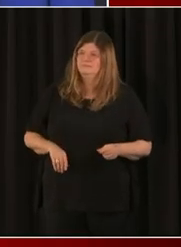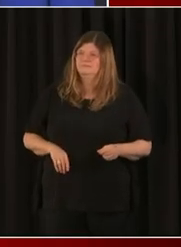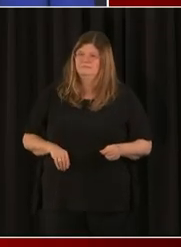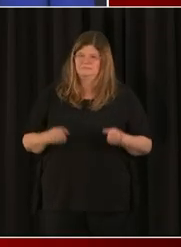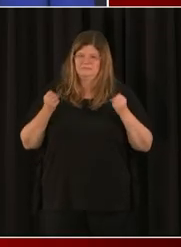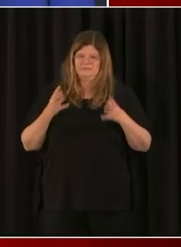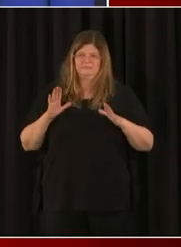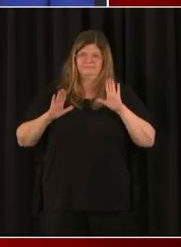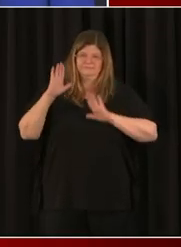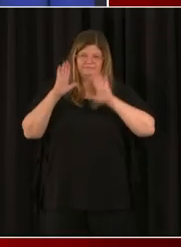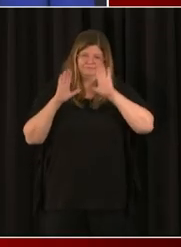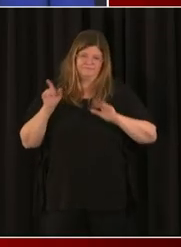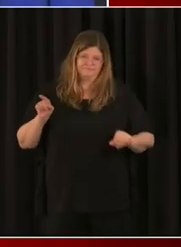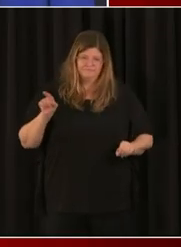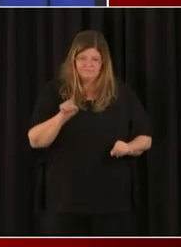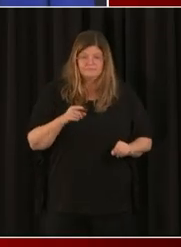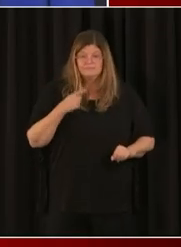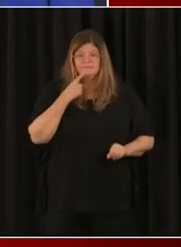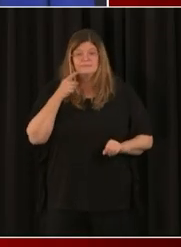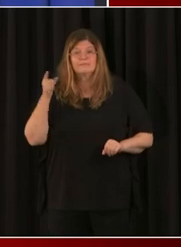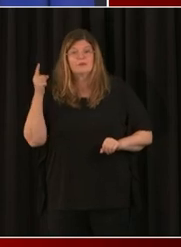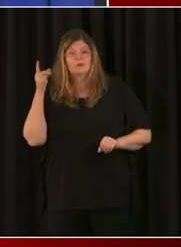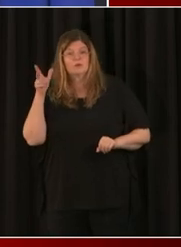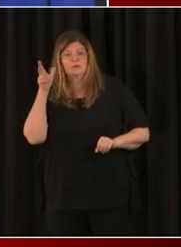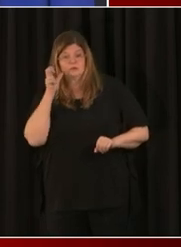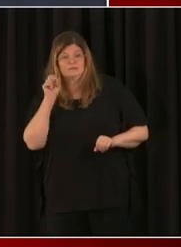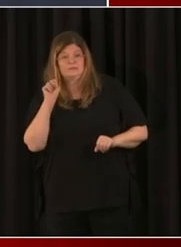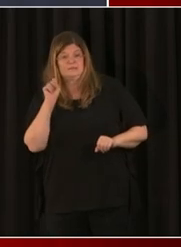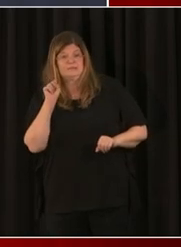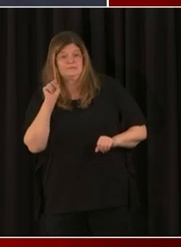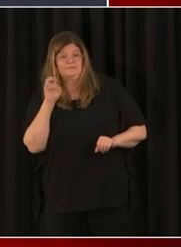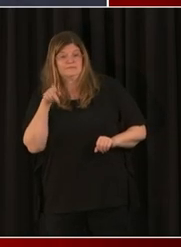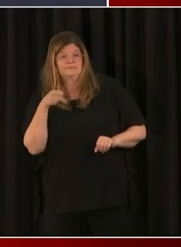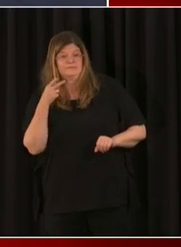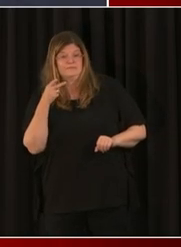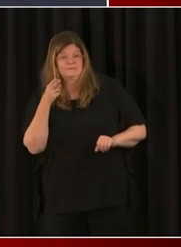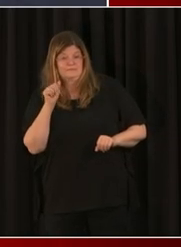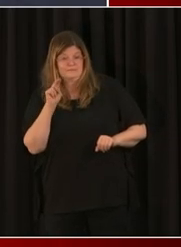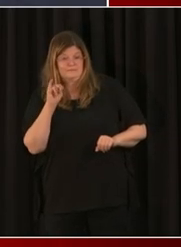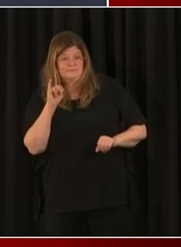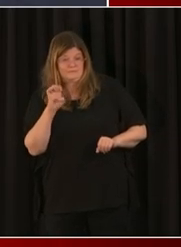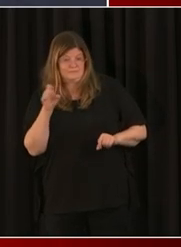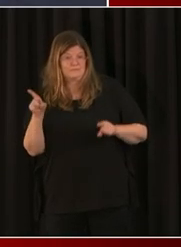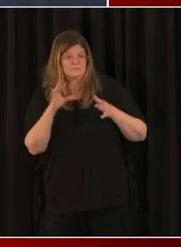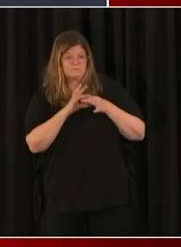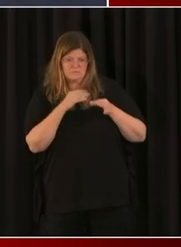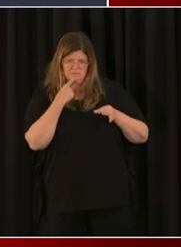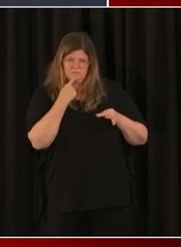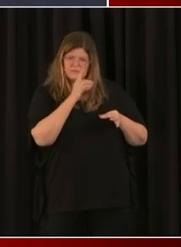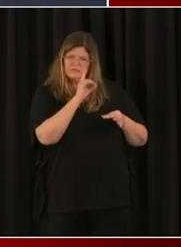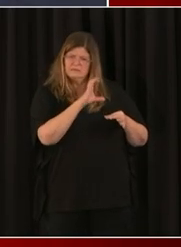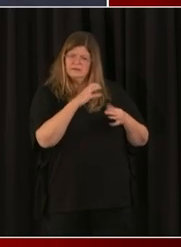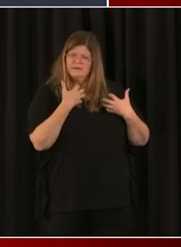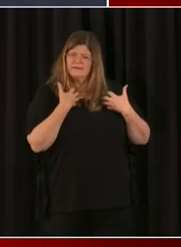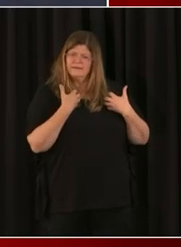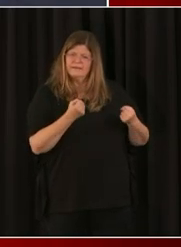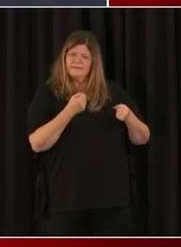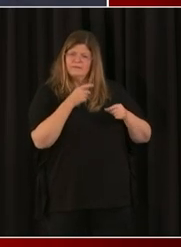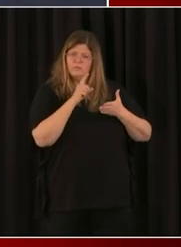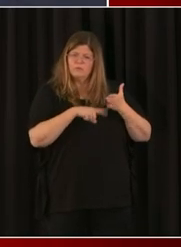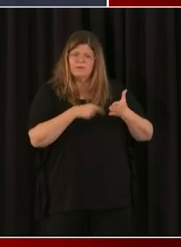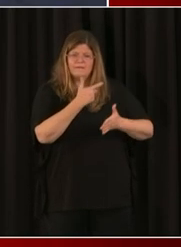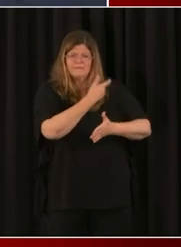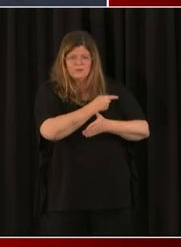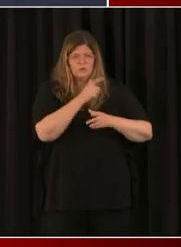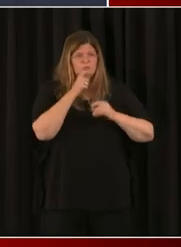you already heard, Stephanie, the guidance to DC Health about what the